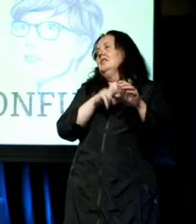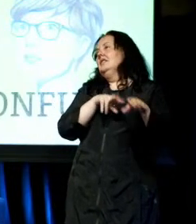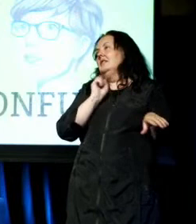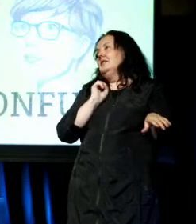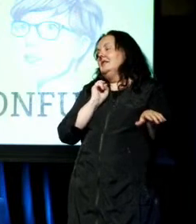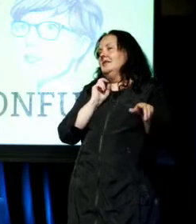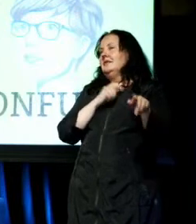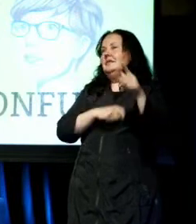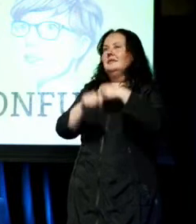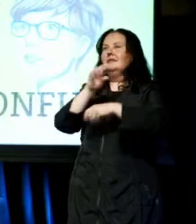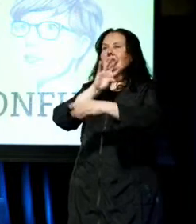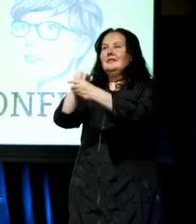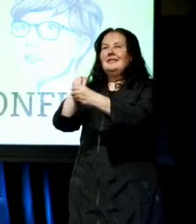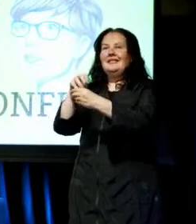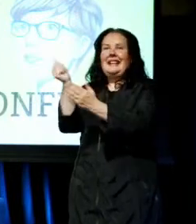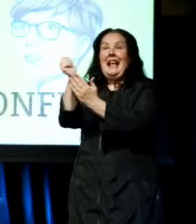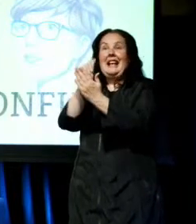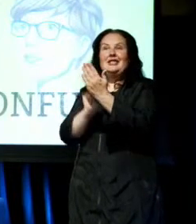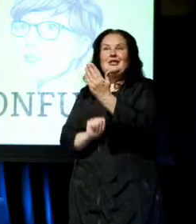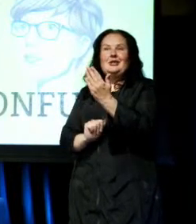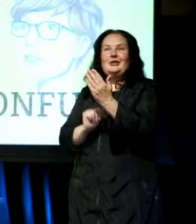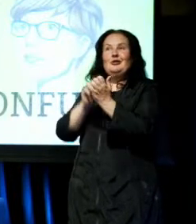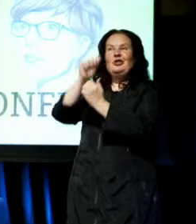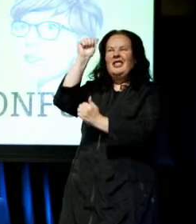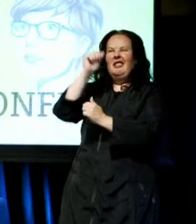Google how to do this. Yeah.